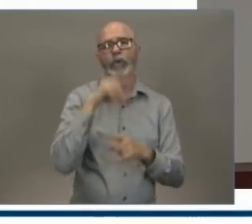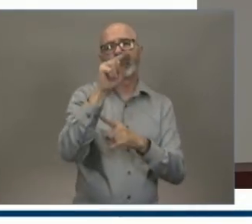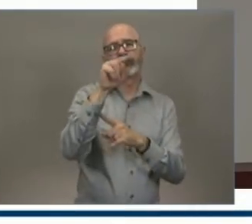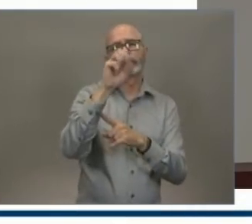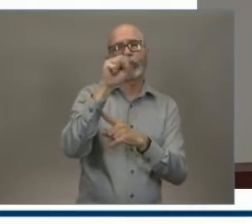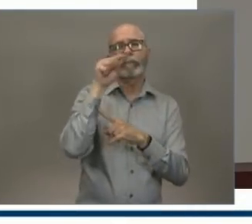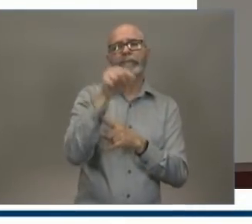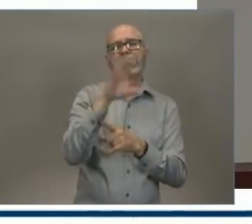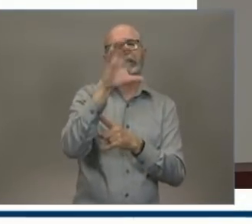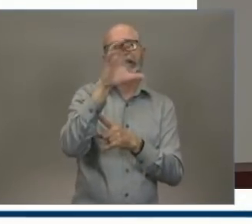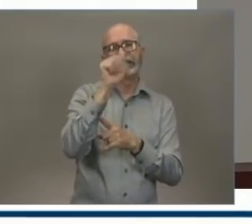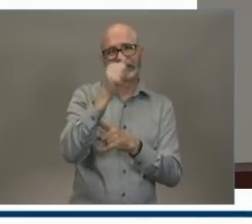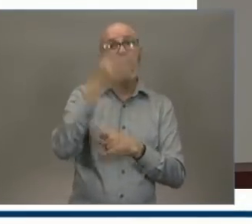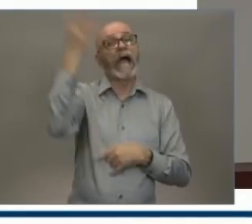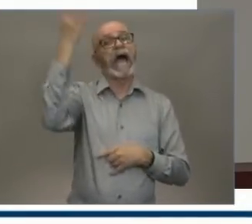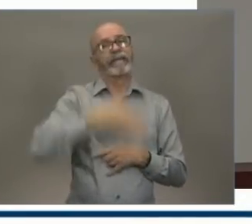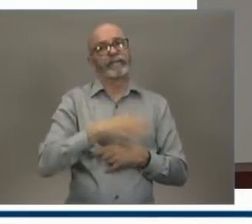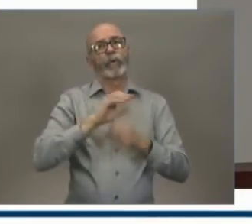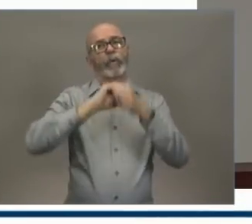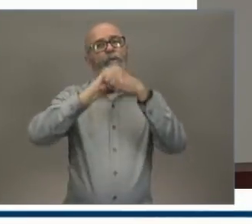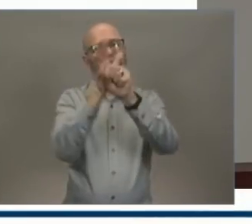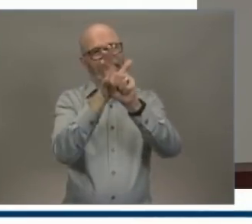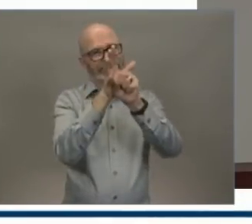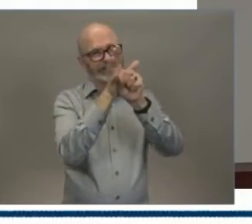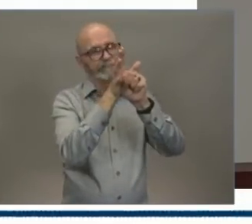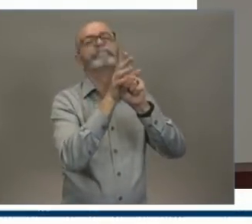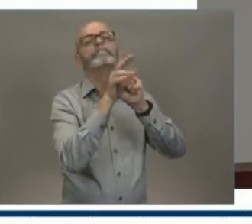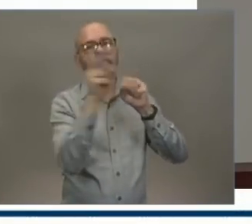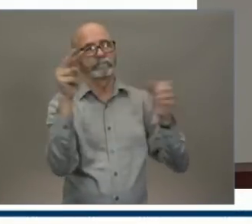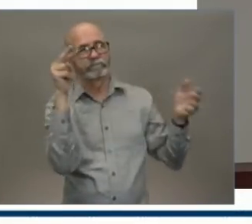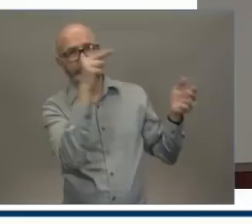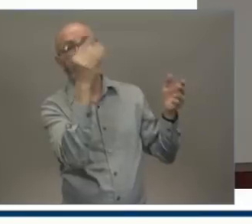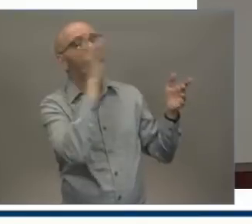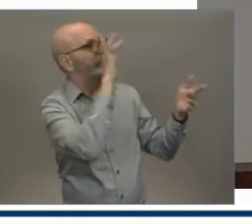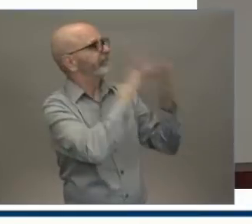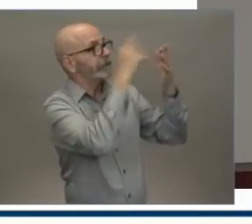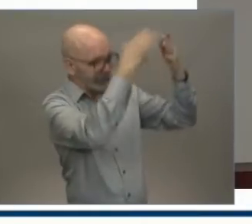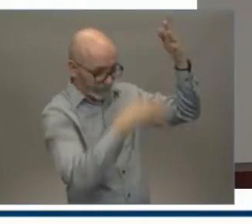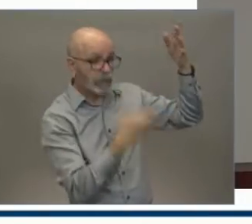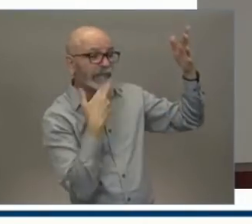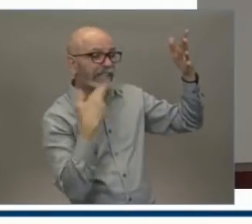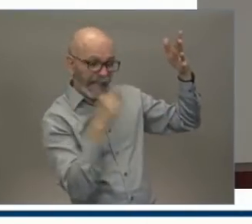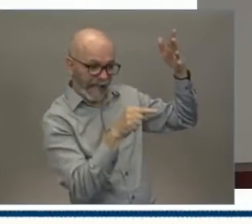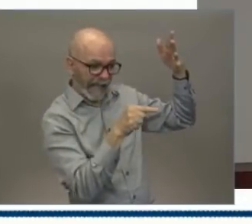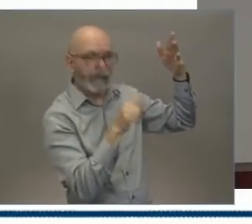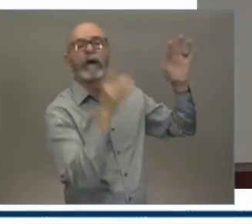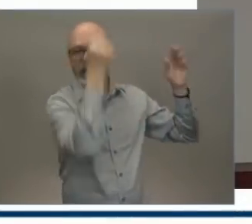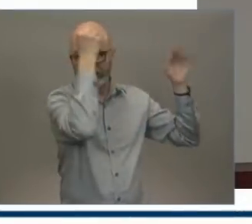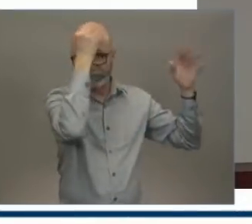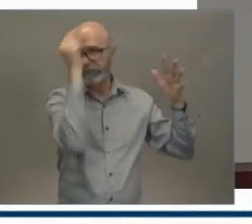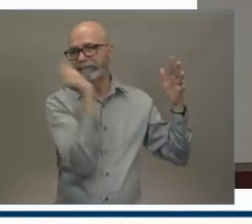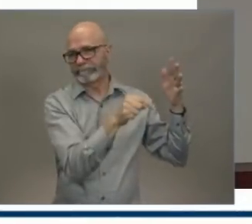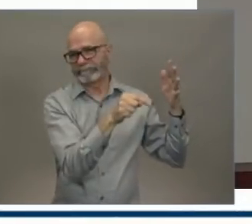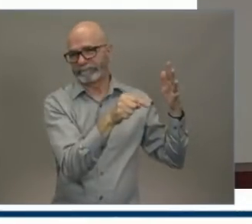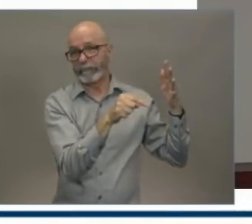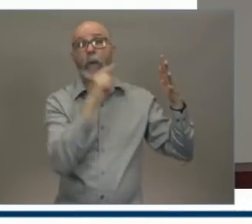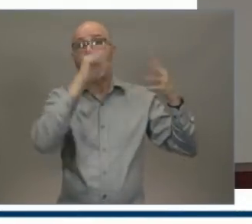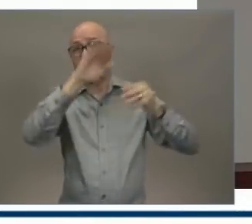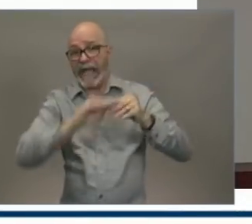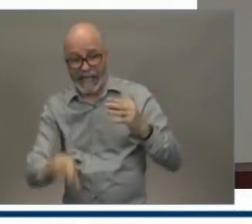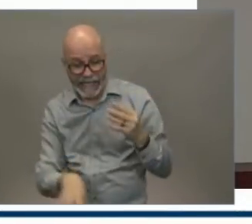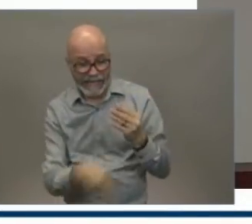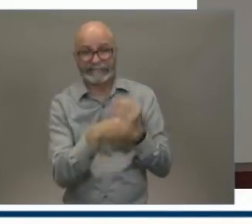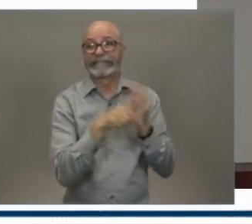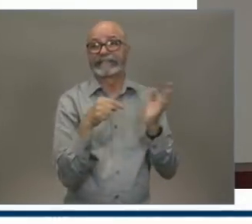novascotia.ca/coronavirus, all the information on restrictions is there. So these new restrictions will come into effect Monday, January 25th and